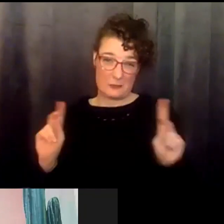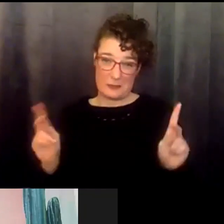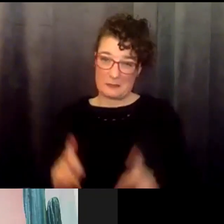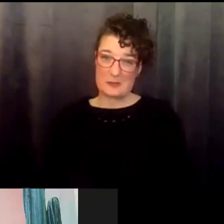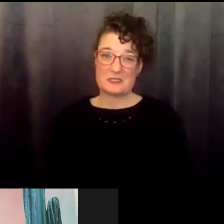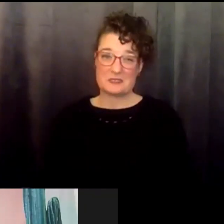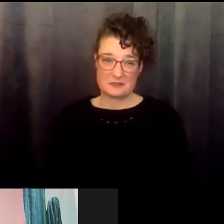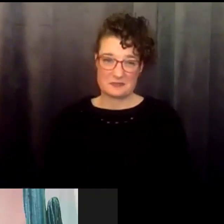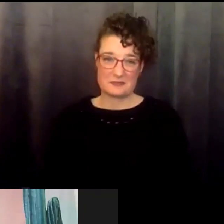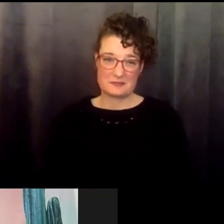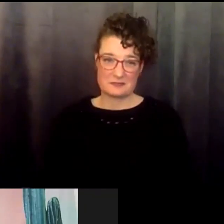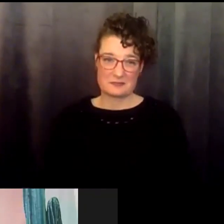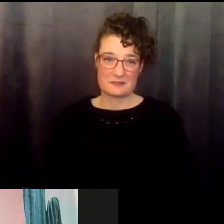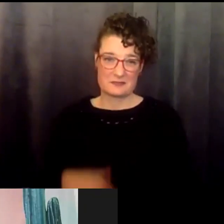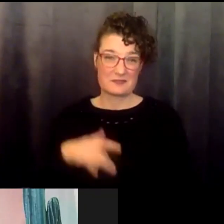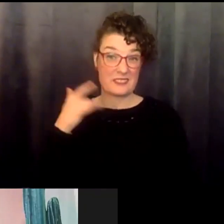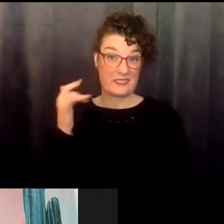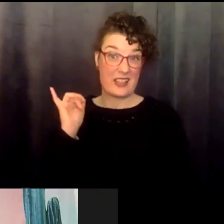And I feel like that's really,